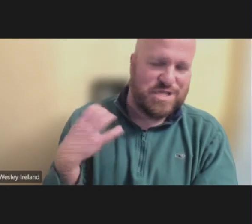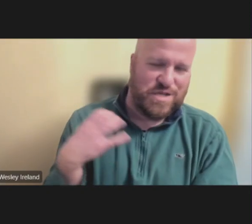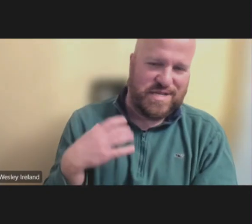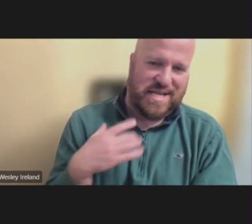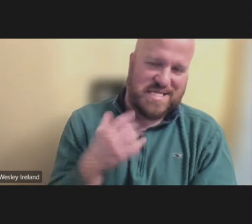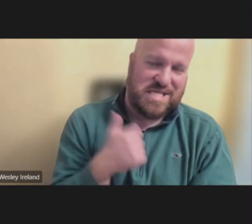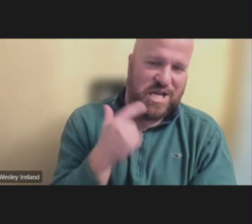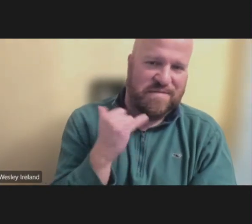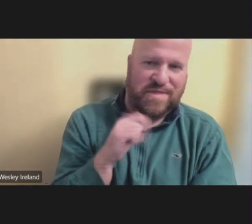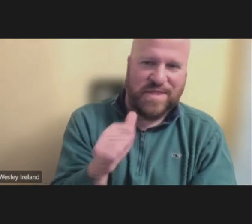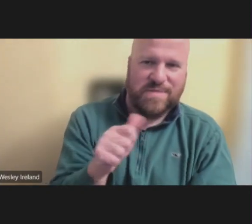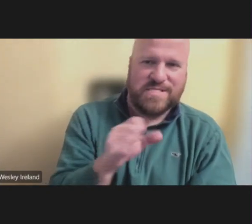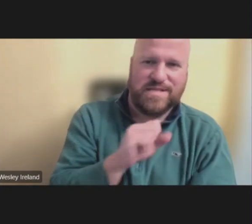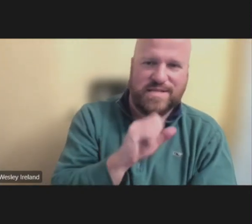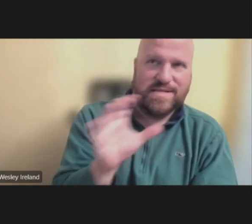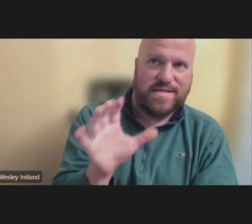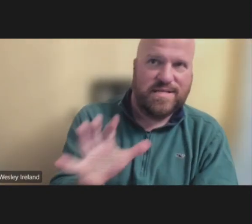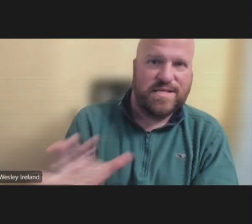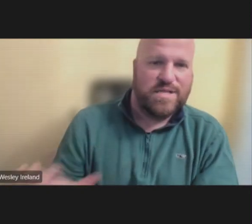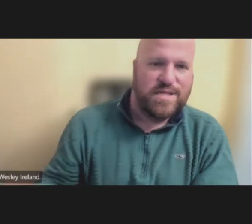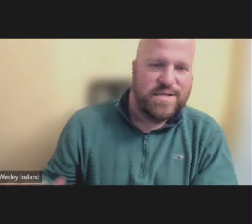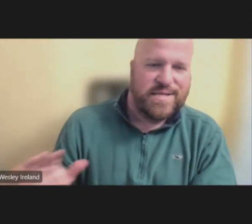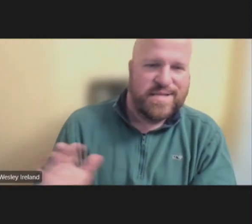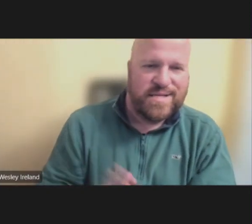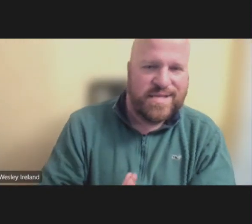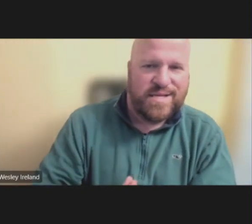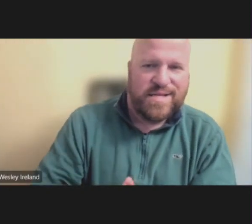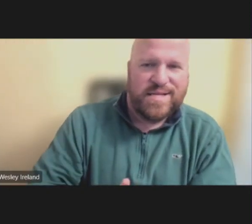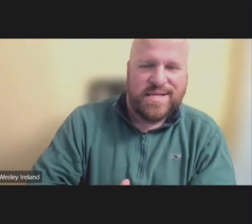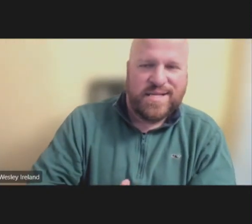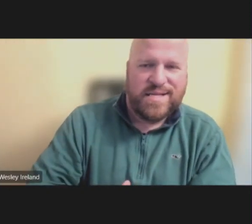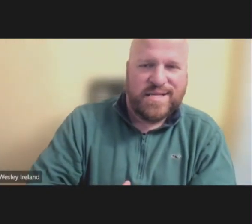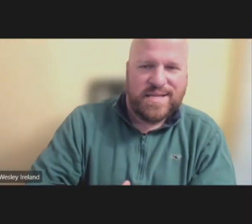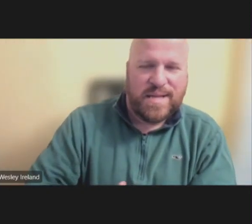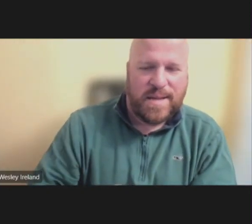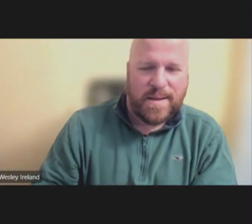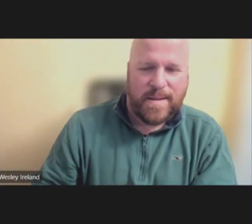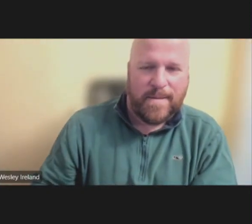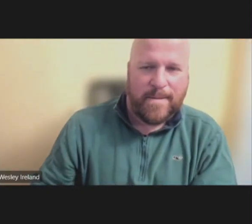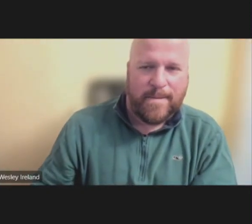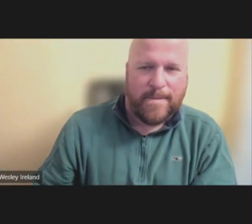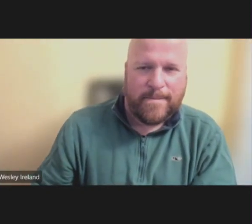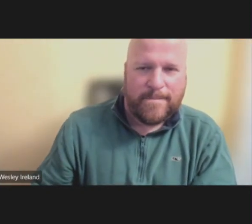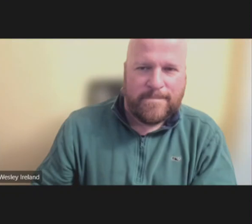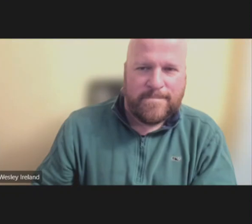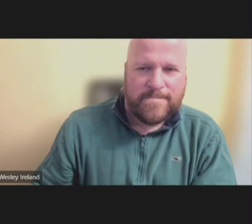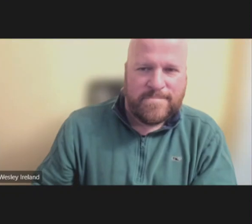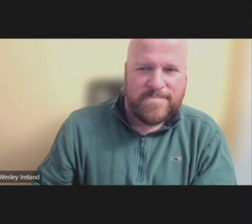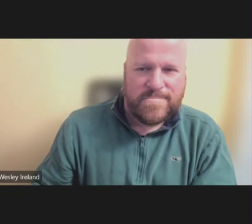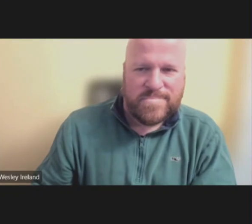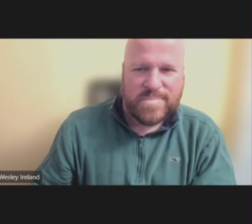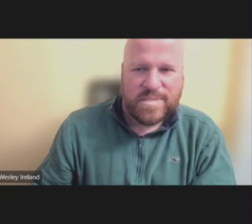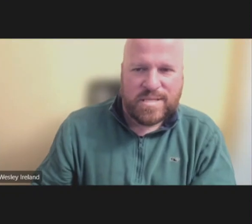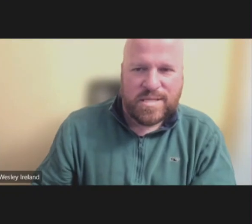Yeah. I know it's usually not me as chair to call the vote, so I just want to be clear on that. That someone has to.